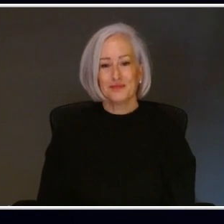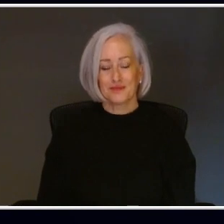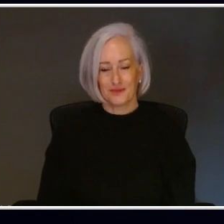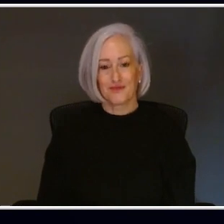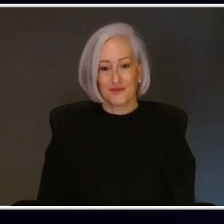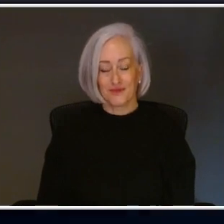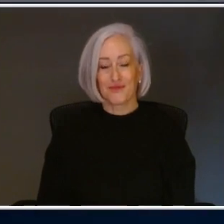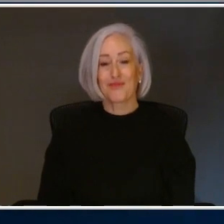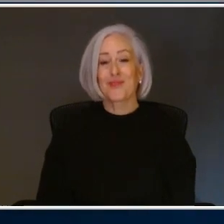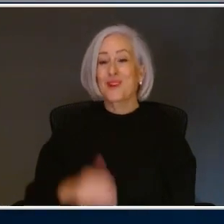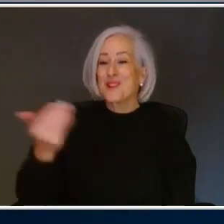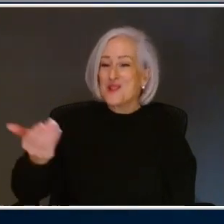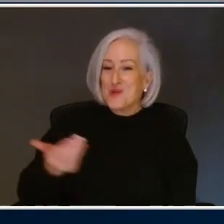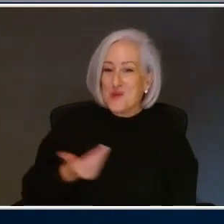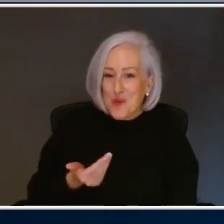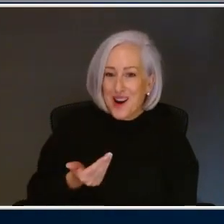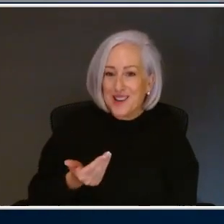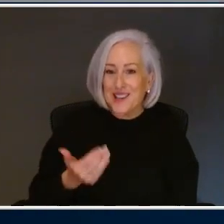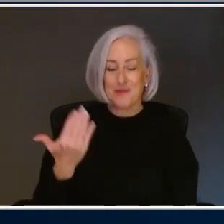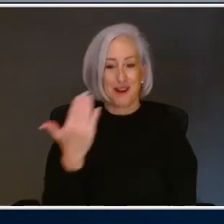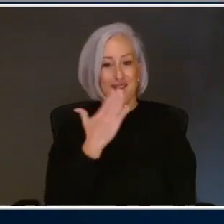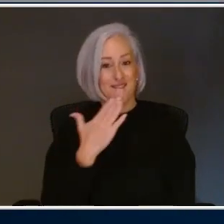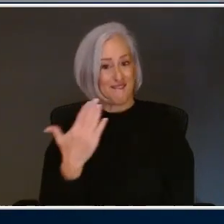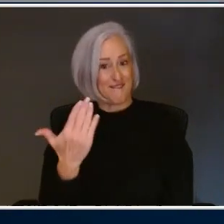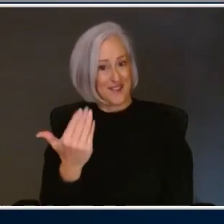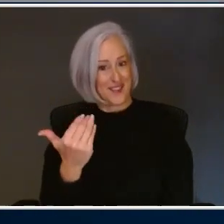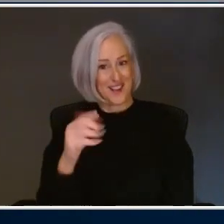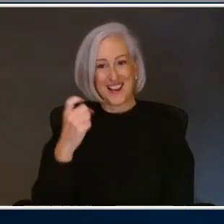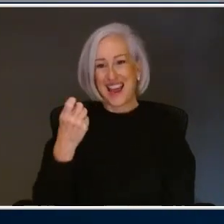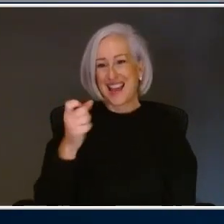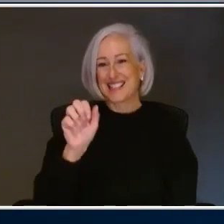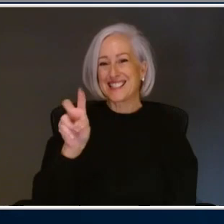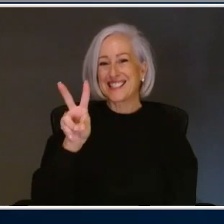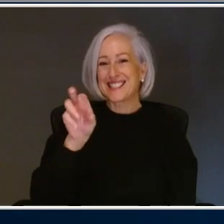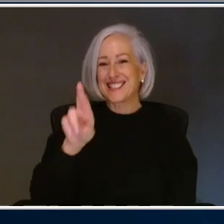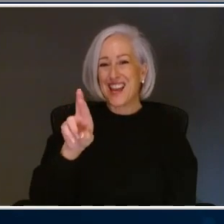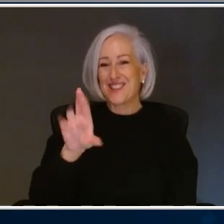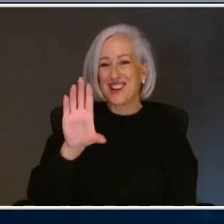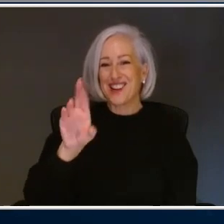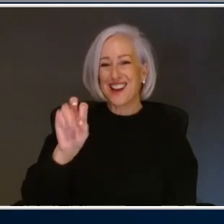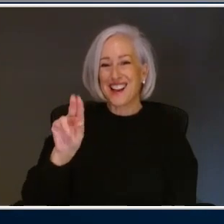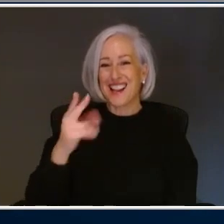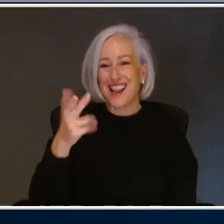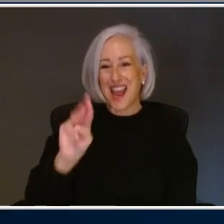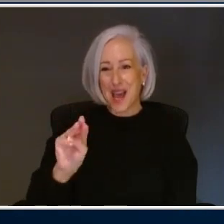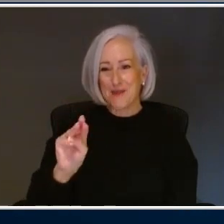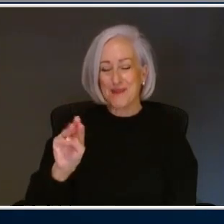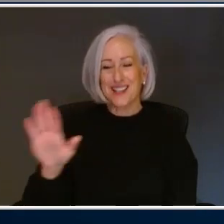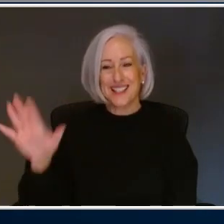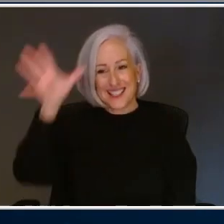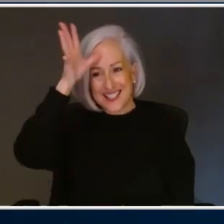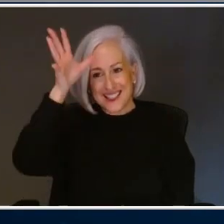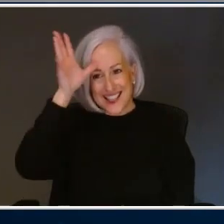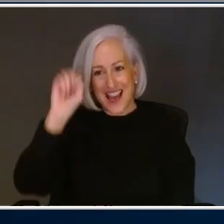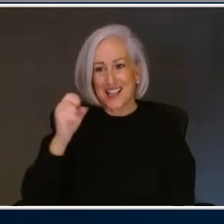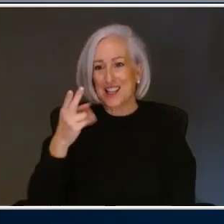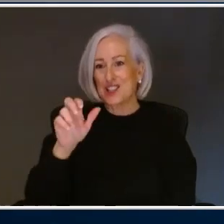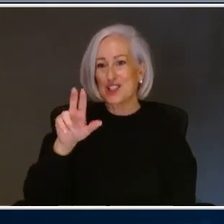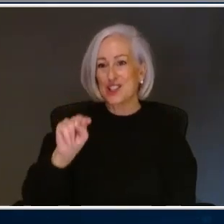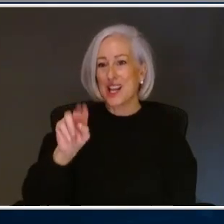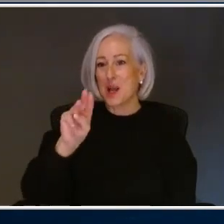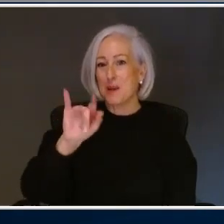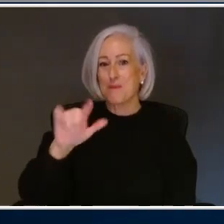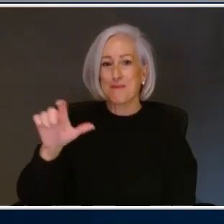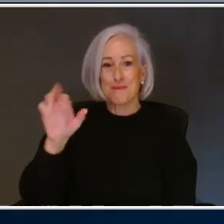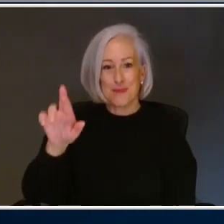And we welcome now 15-year-old Xavier Cunningham alongside his dad, Shannon Miller. And here with me in studio, the Dolph C. Simons Jr.